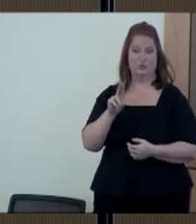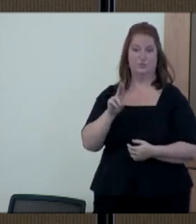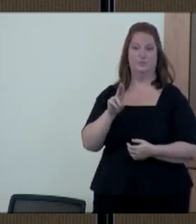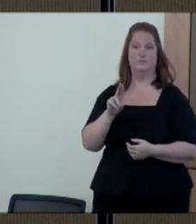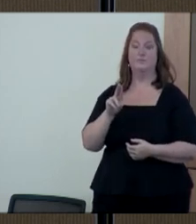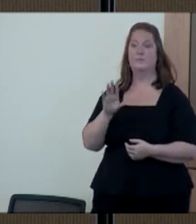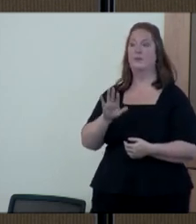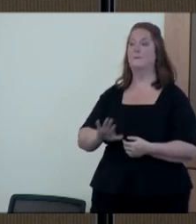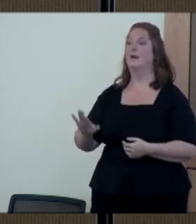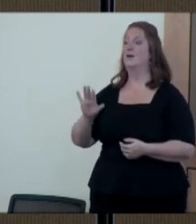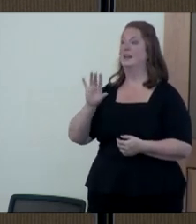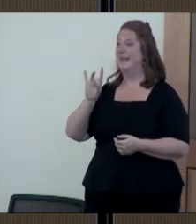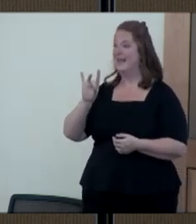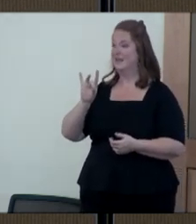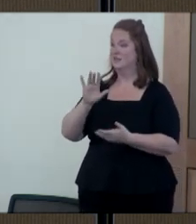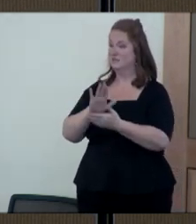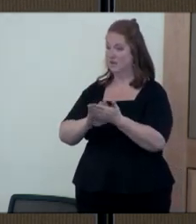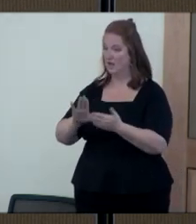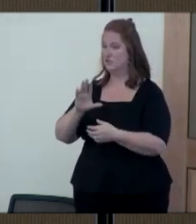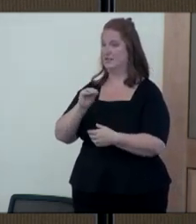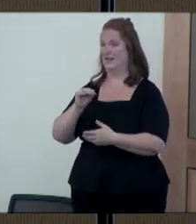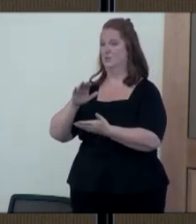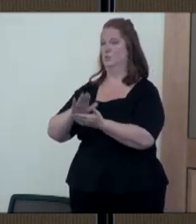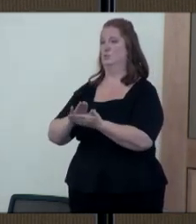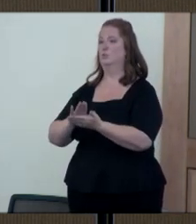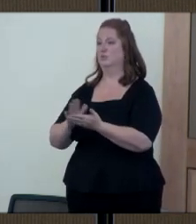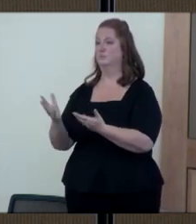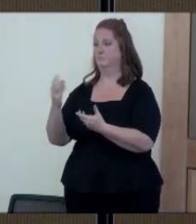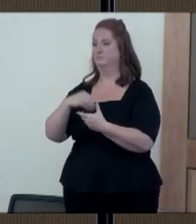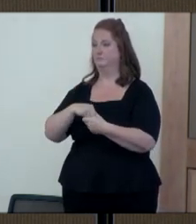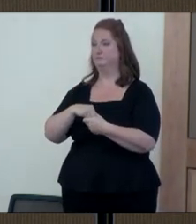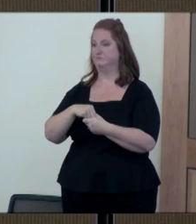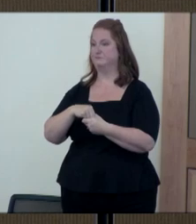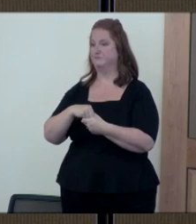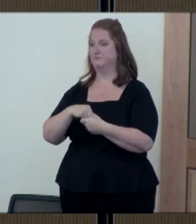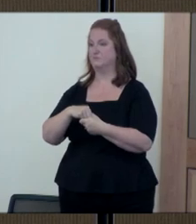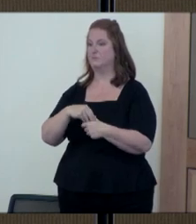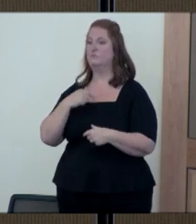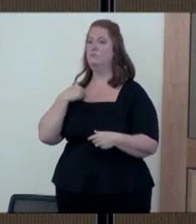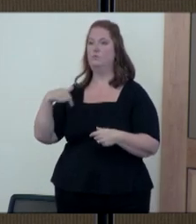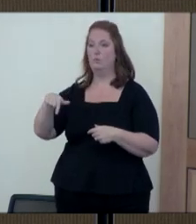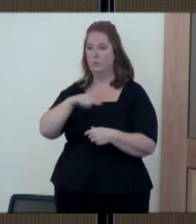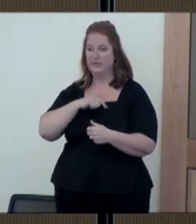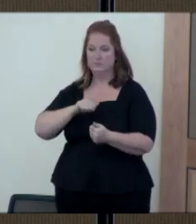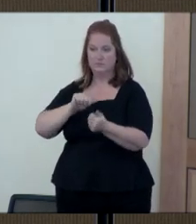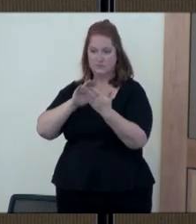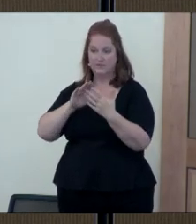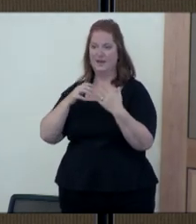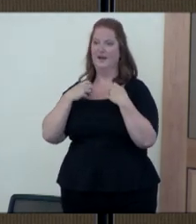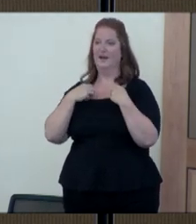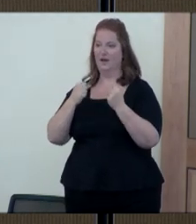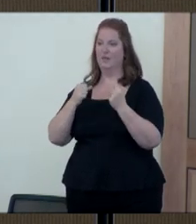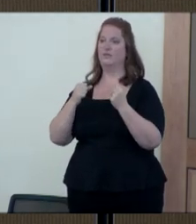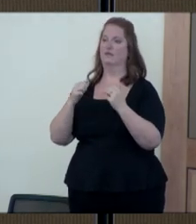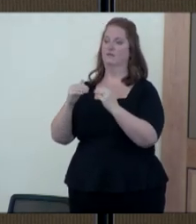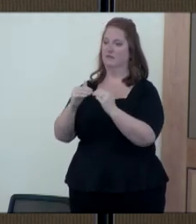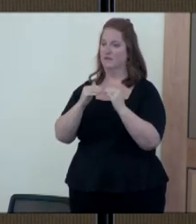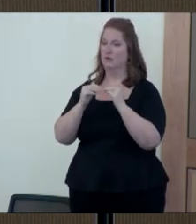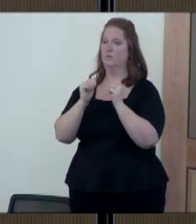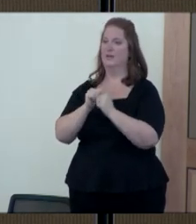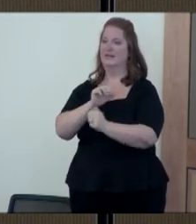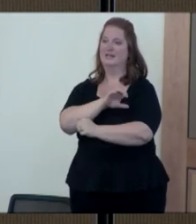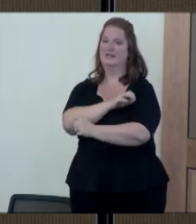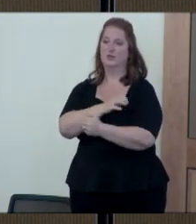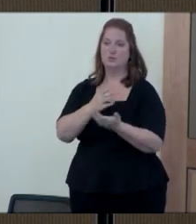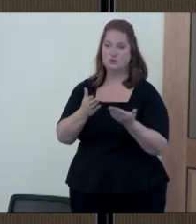among 8 colleges and schools. Together, we're addressing health equities through clinical services,